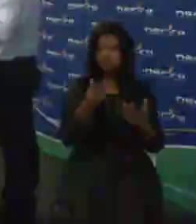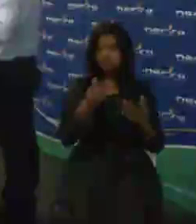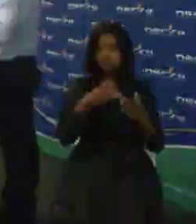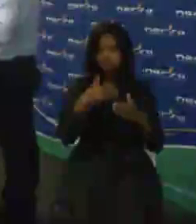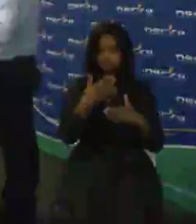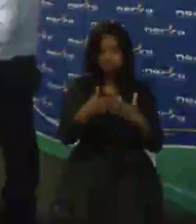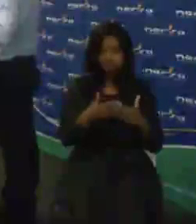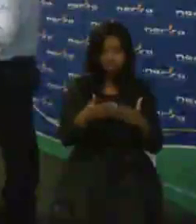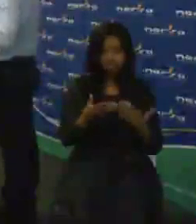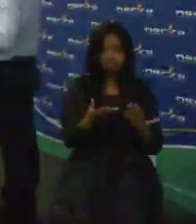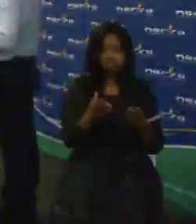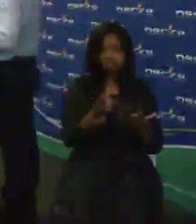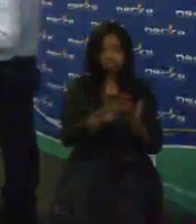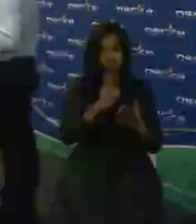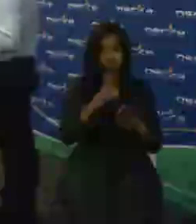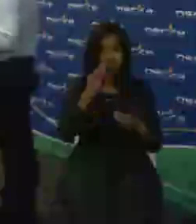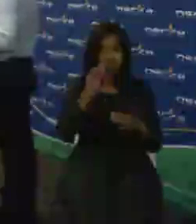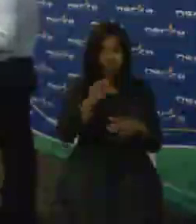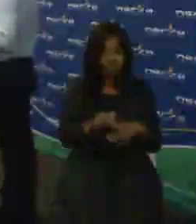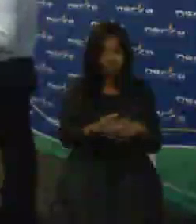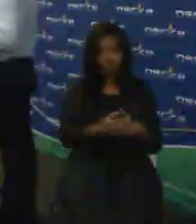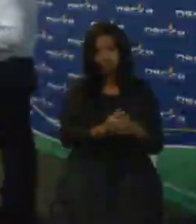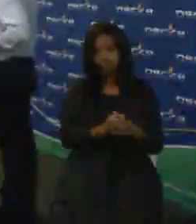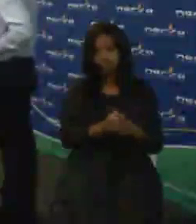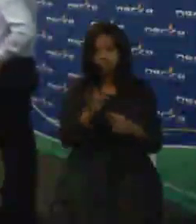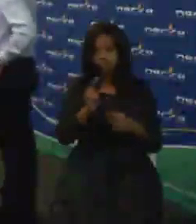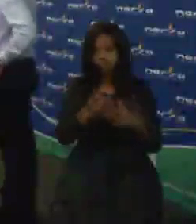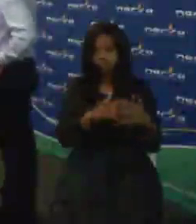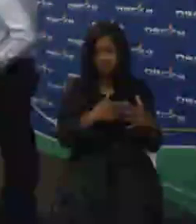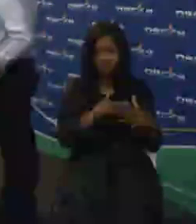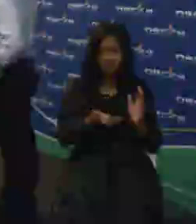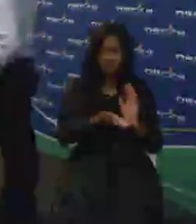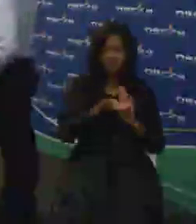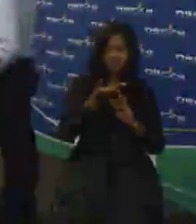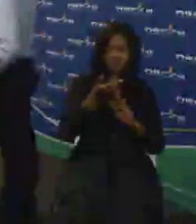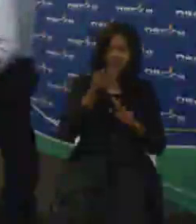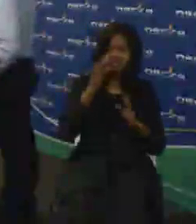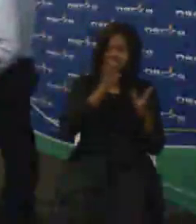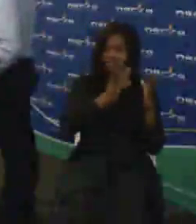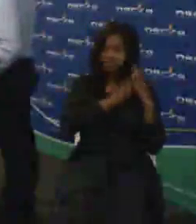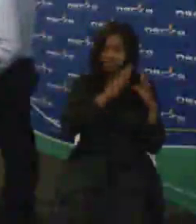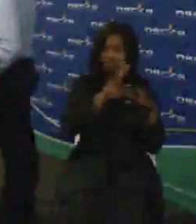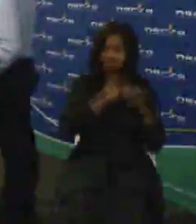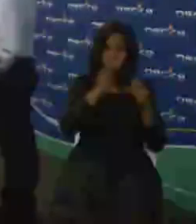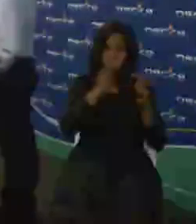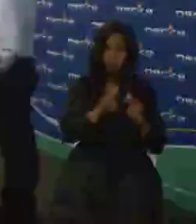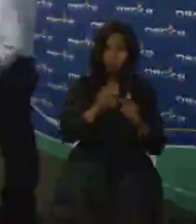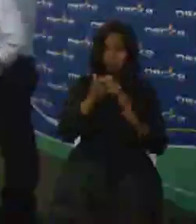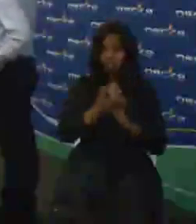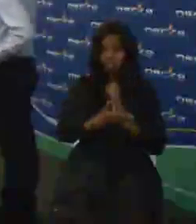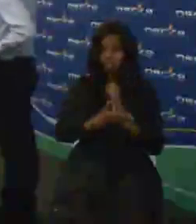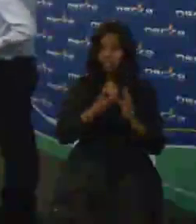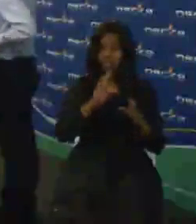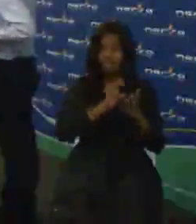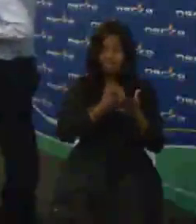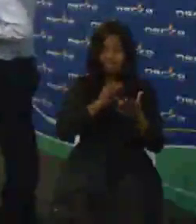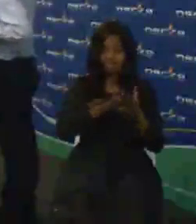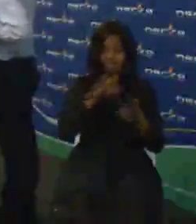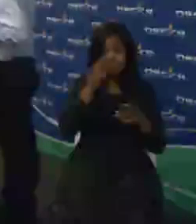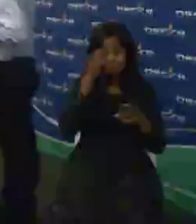outcomes, right? And it will reduce whatever increased burden on the price side you may think is